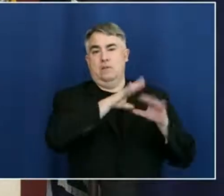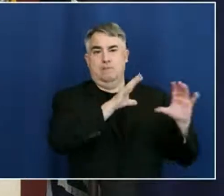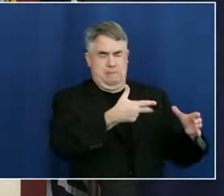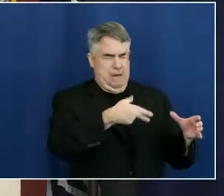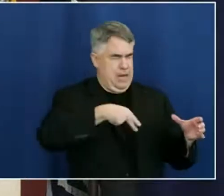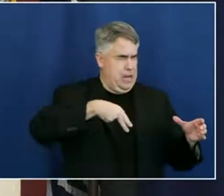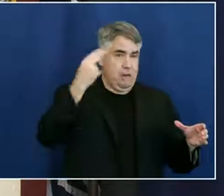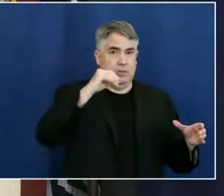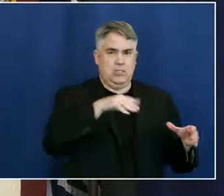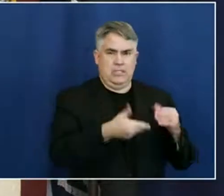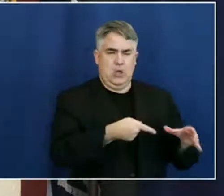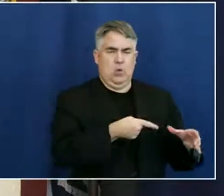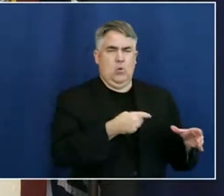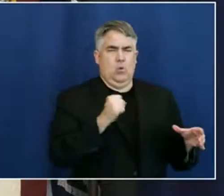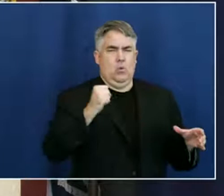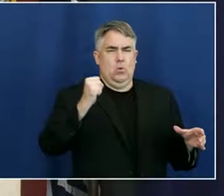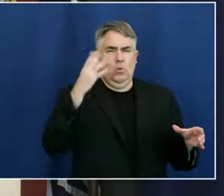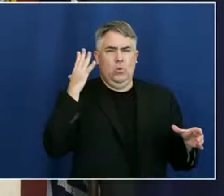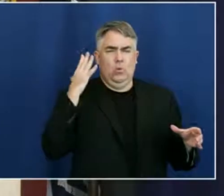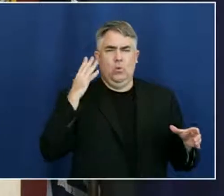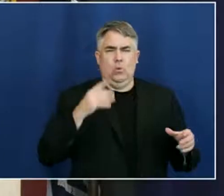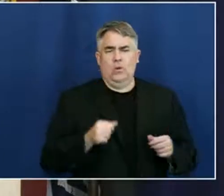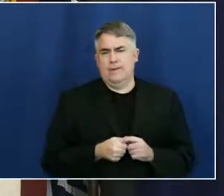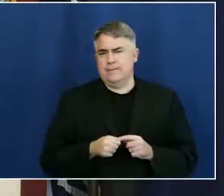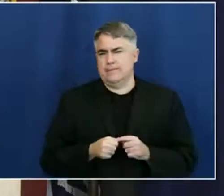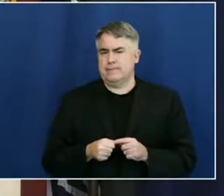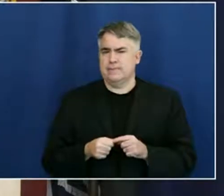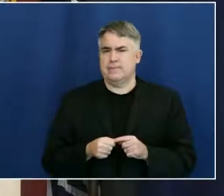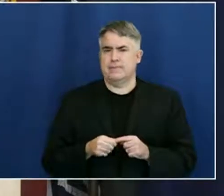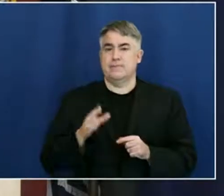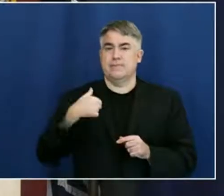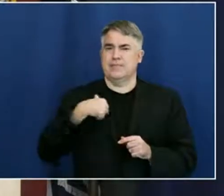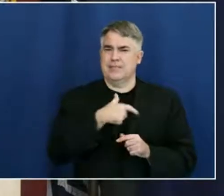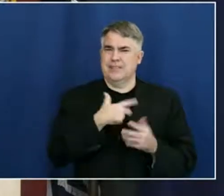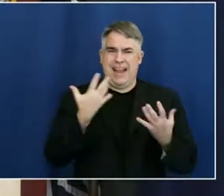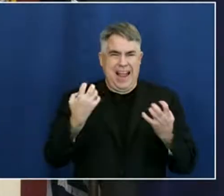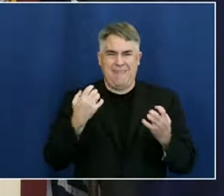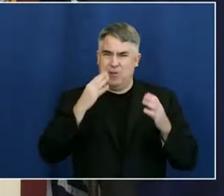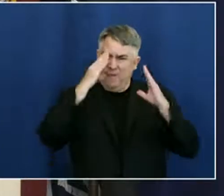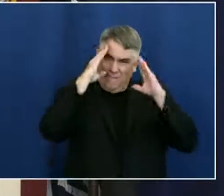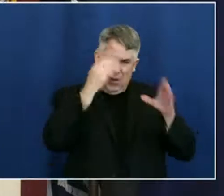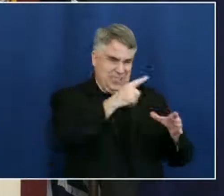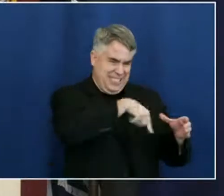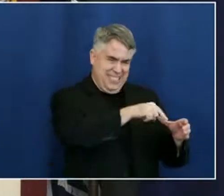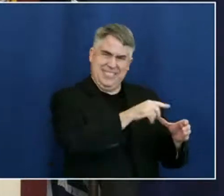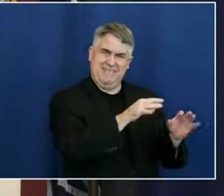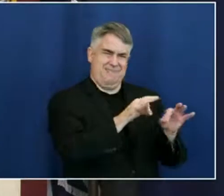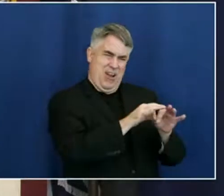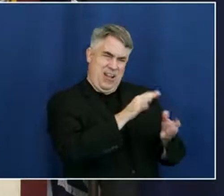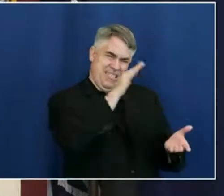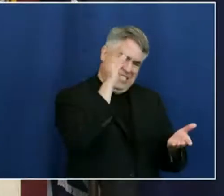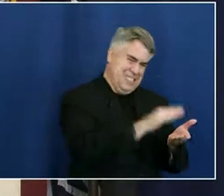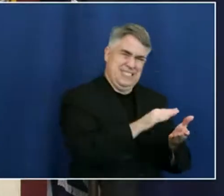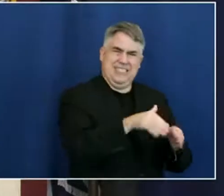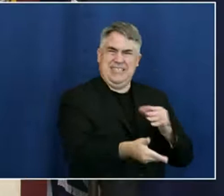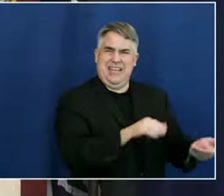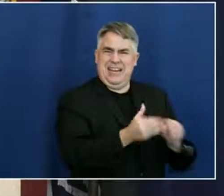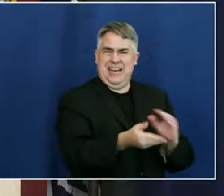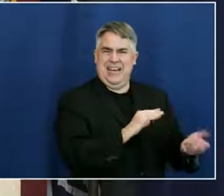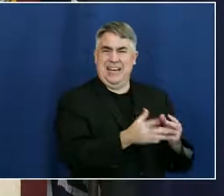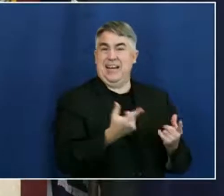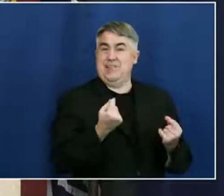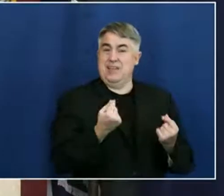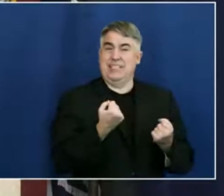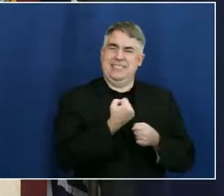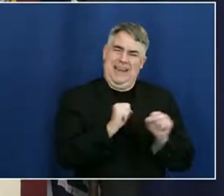to do everyone who is out and about to control the spread. And so the supply of vaccines we have is dedicated towards saving lives. And I